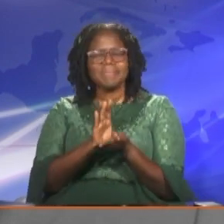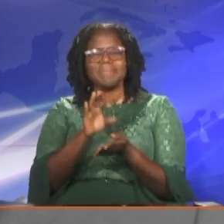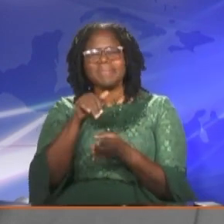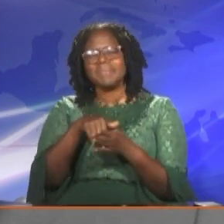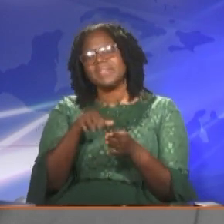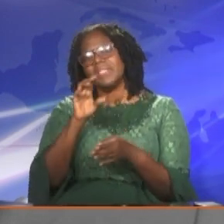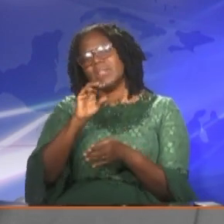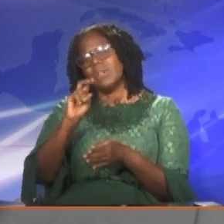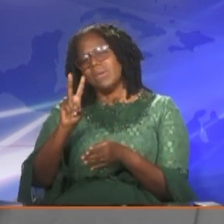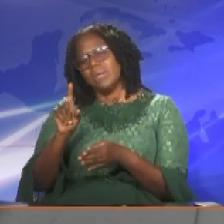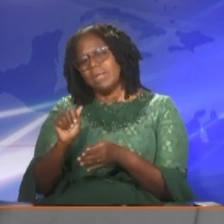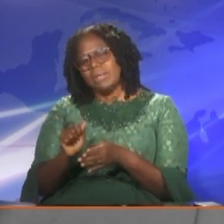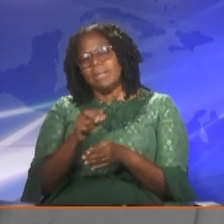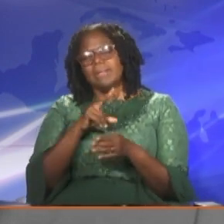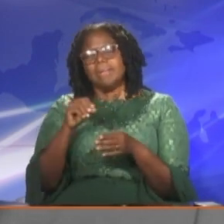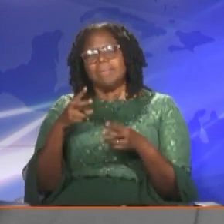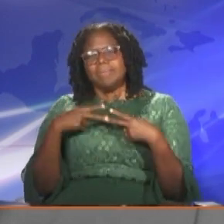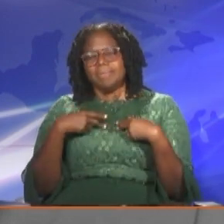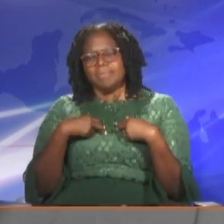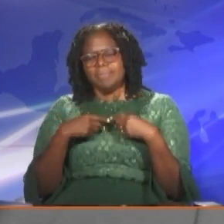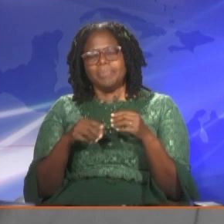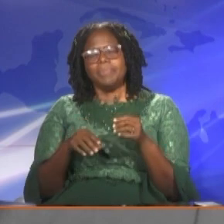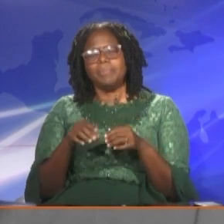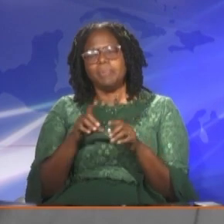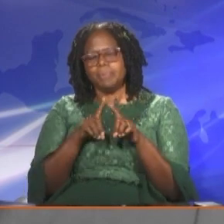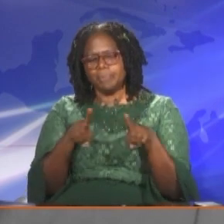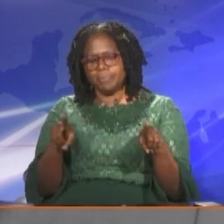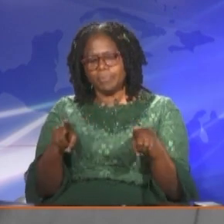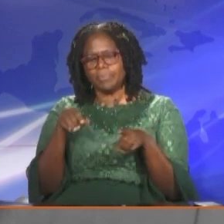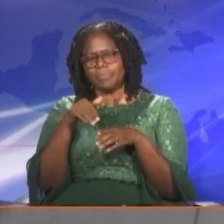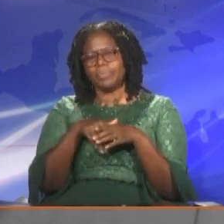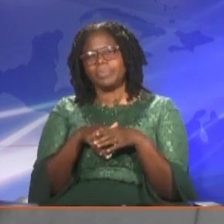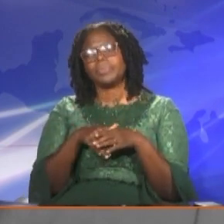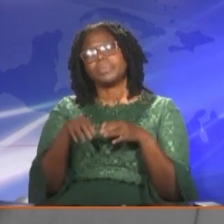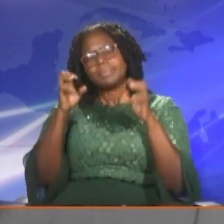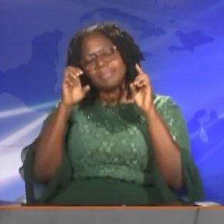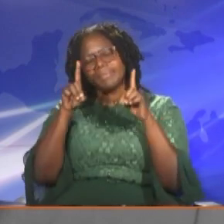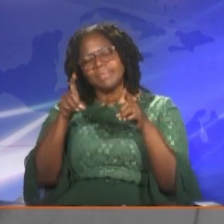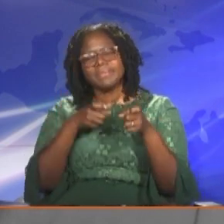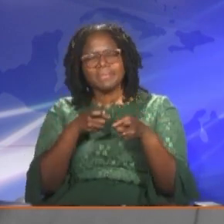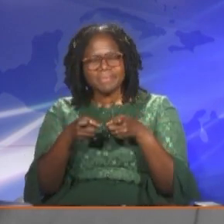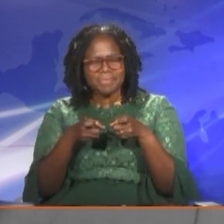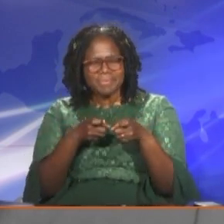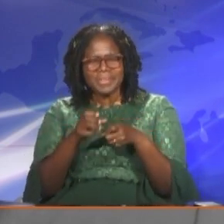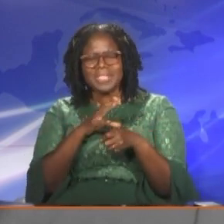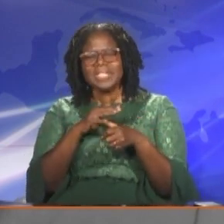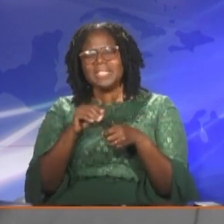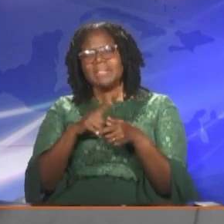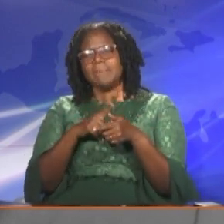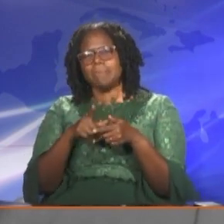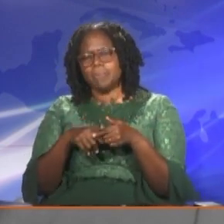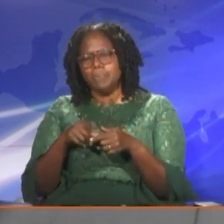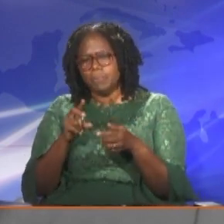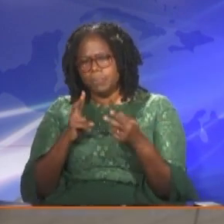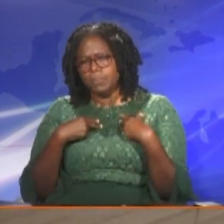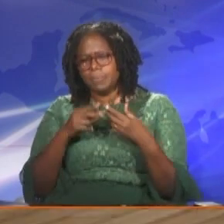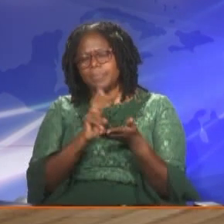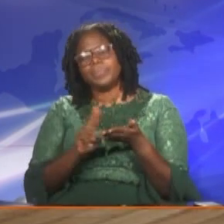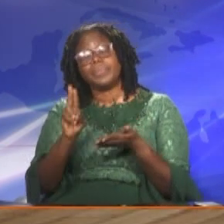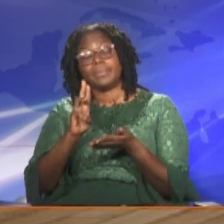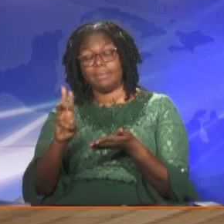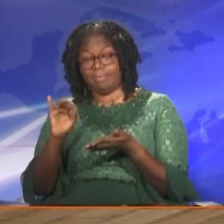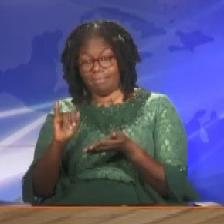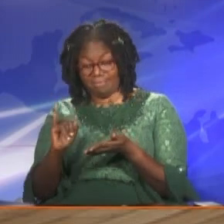a degree in Educational Administration and a master's degree in Business Administration from the UWI.